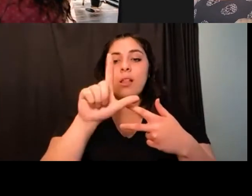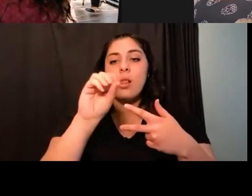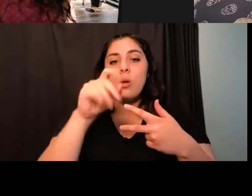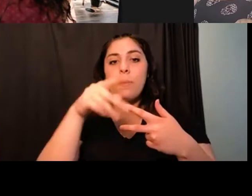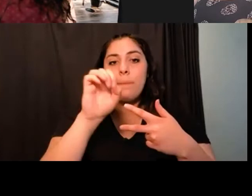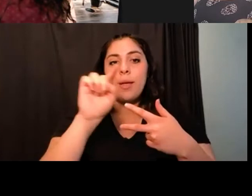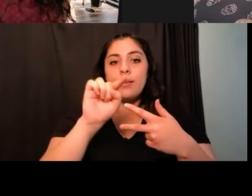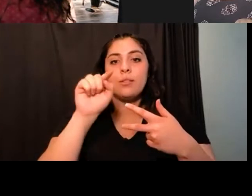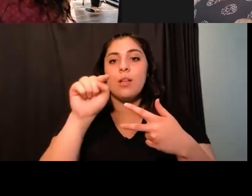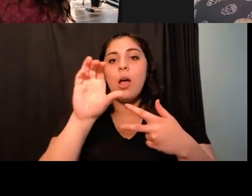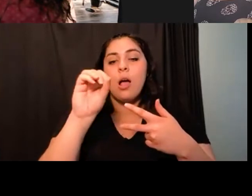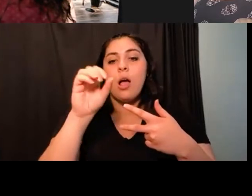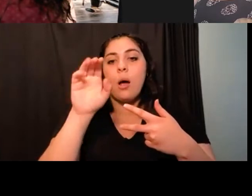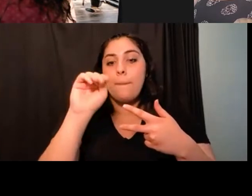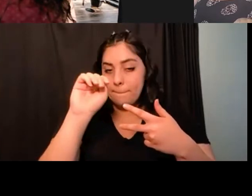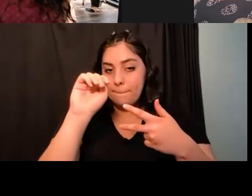kglopez.com,